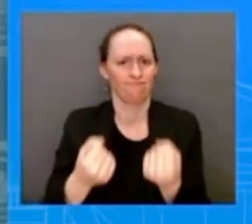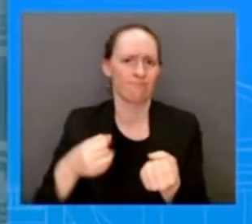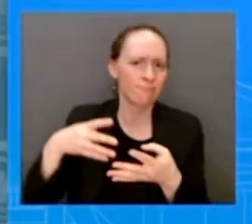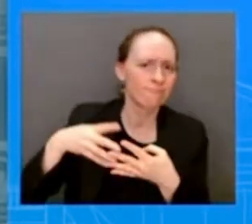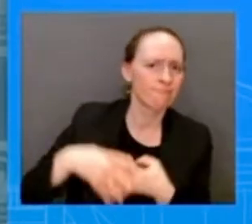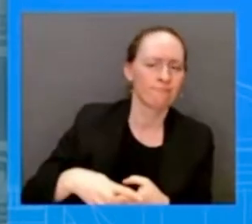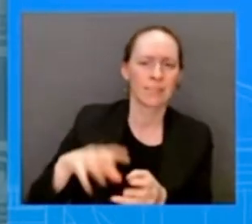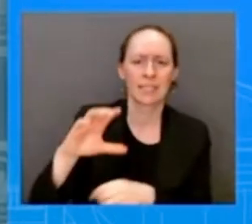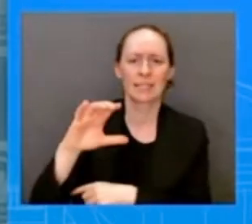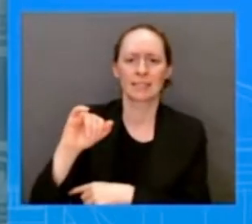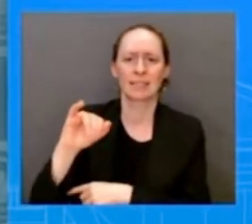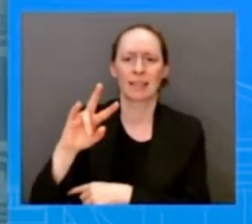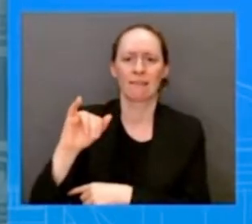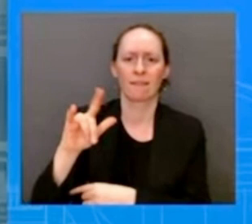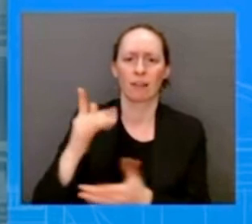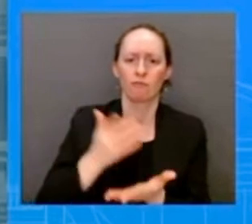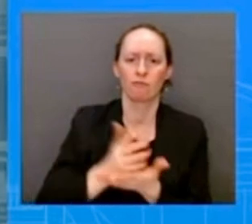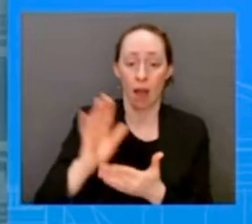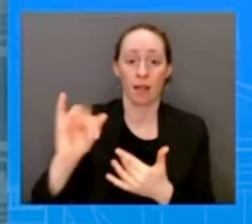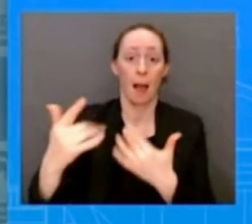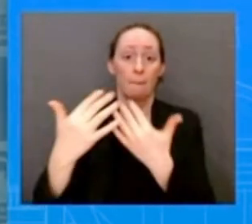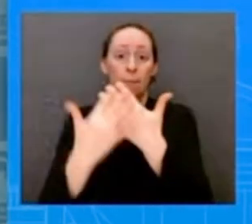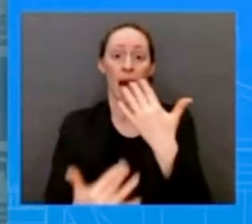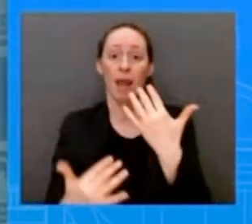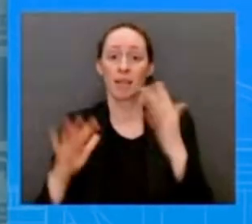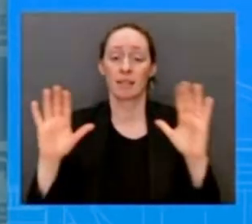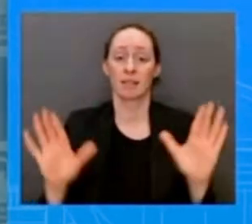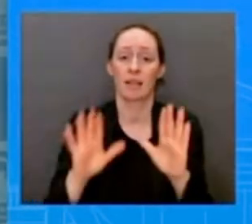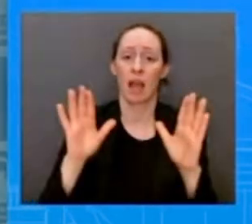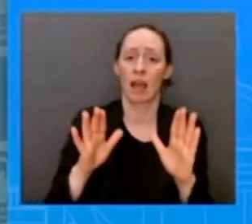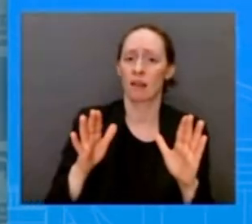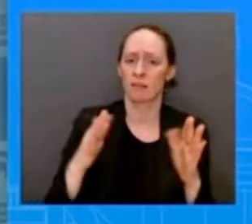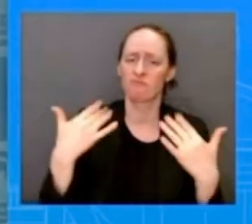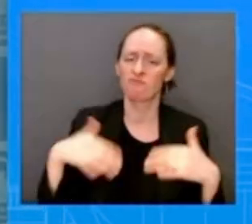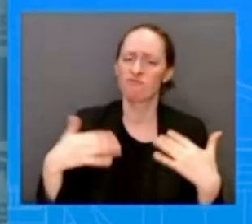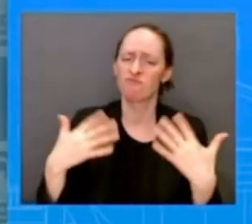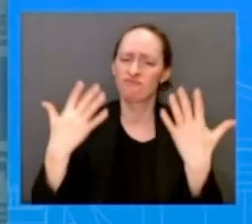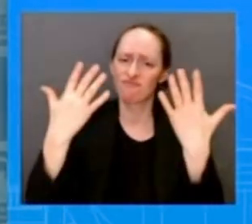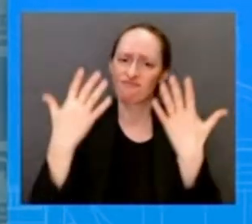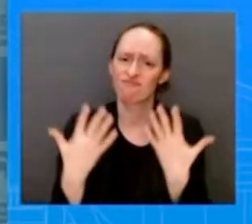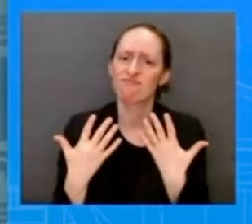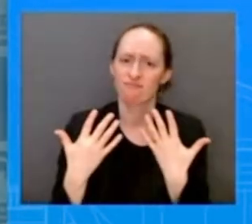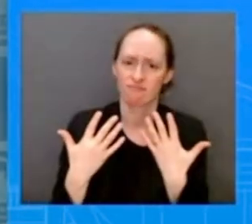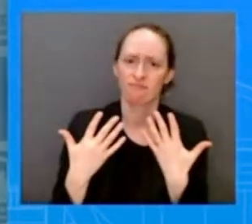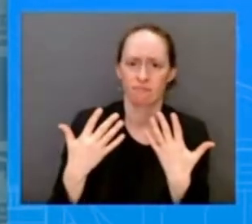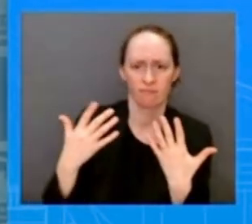history that is tragic. That is clearly deadly,